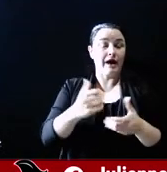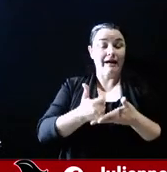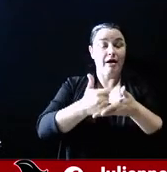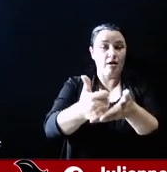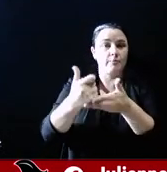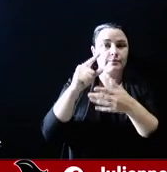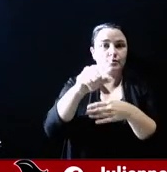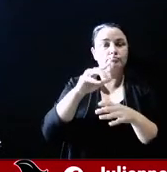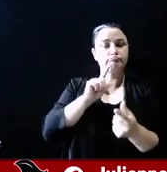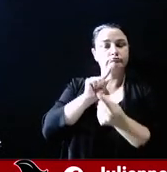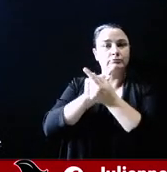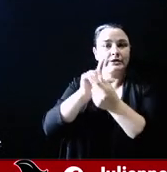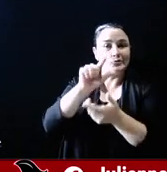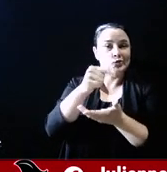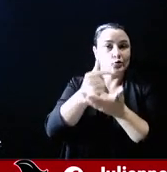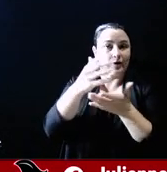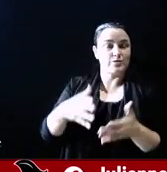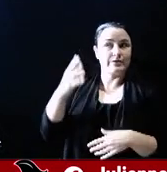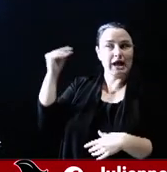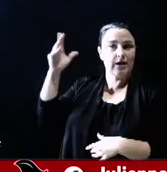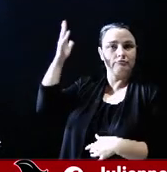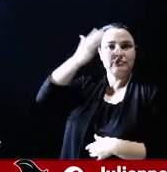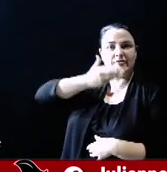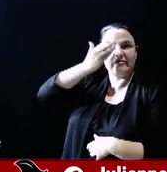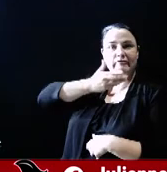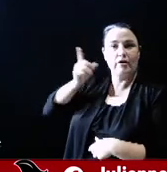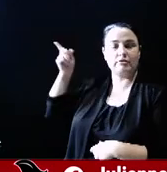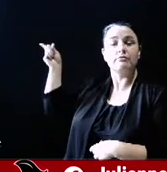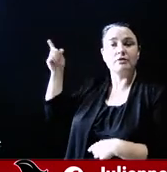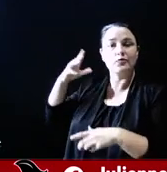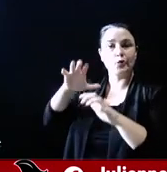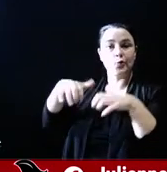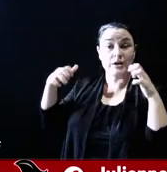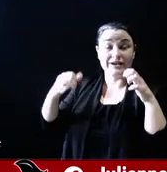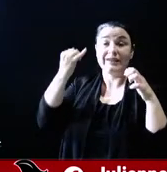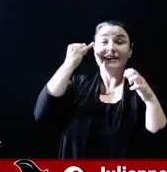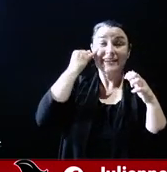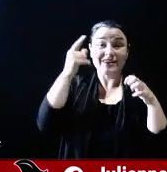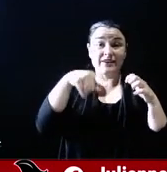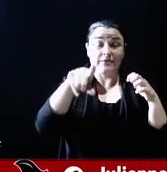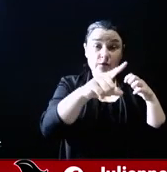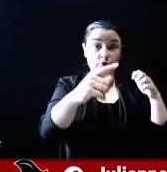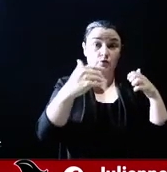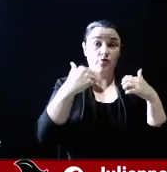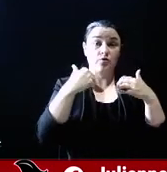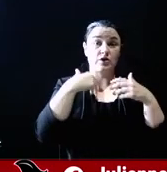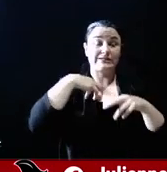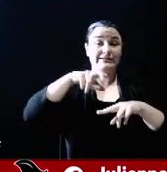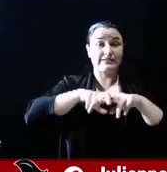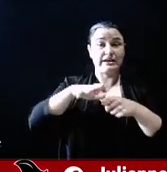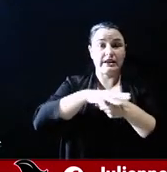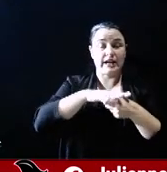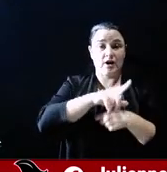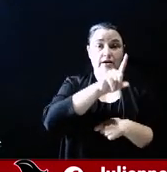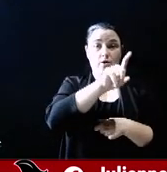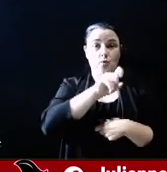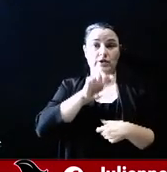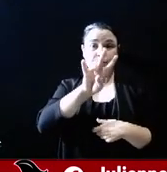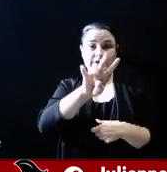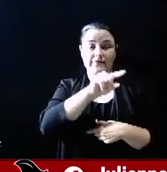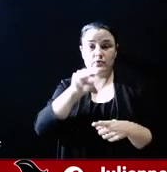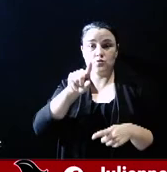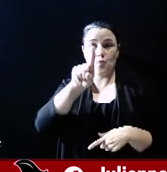your graduate in the grassy area outside the arena. If you are seated in section 107 to